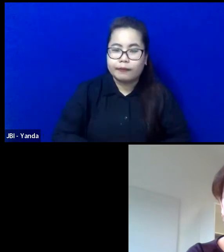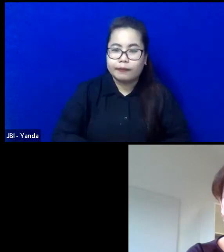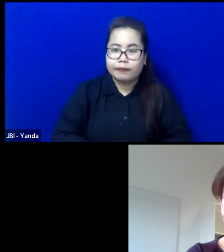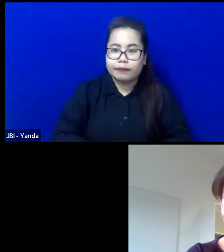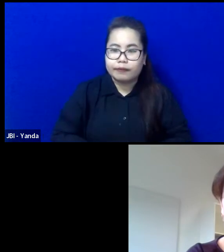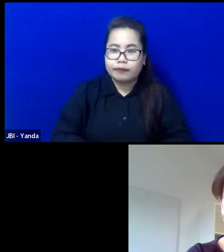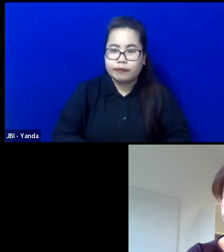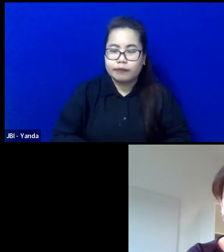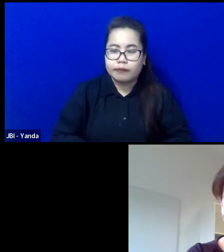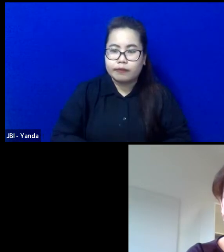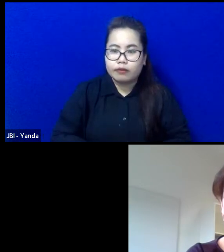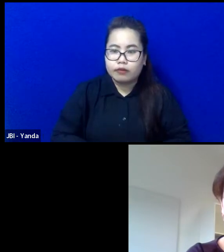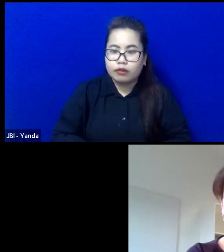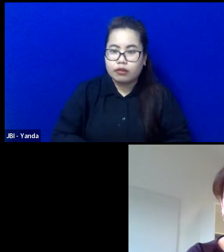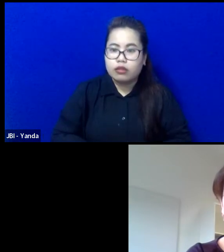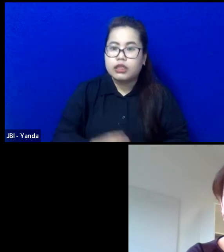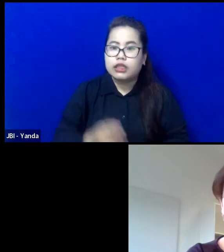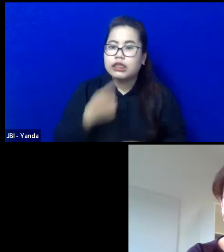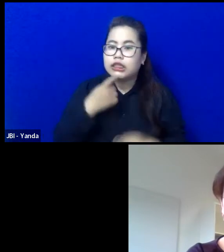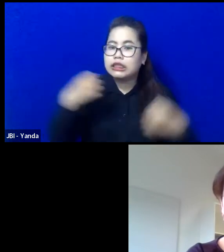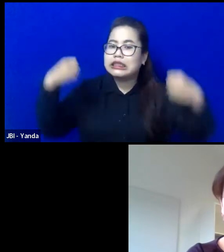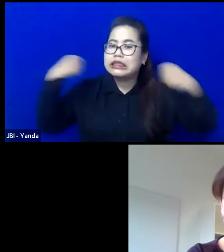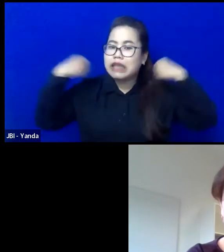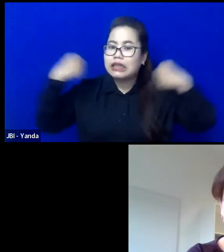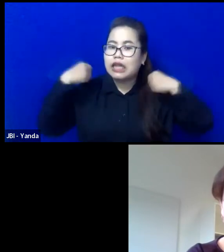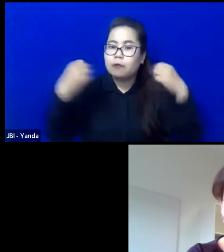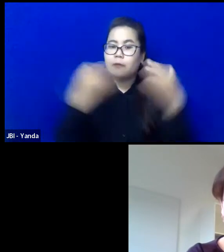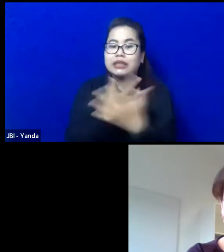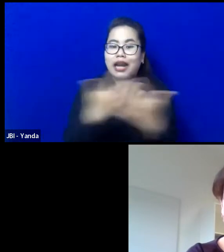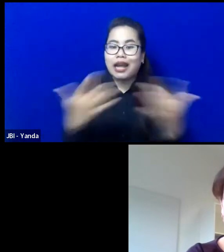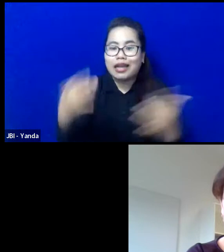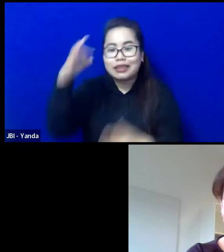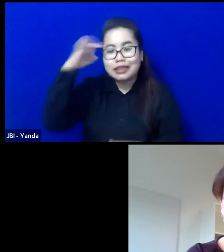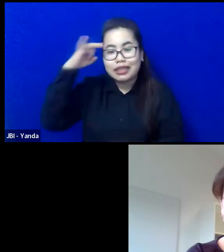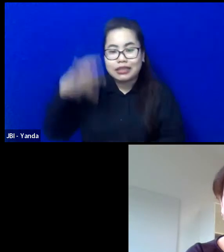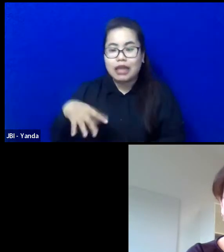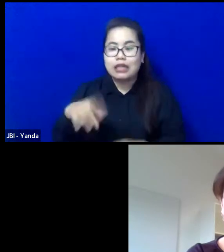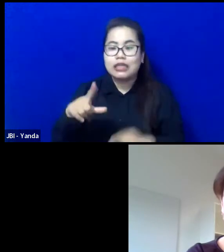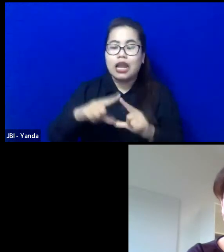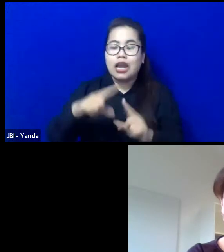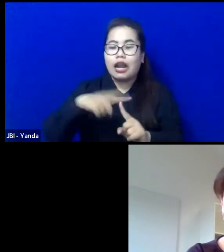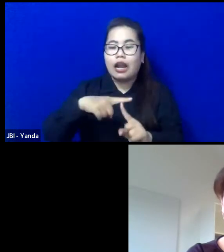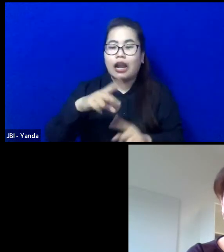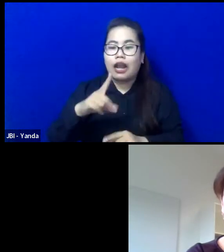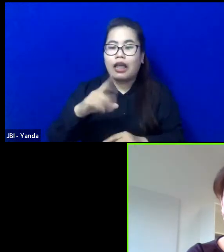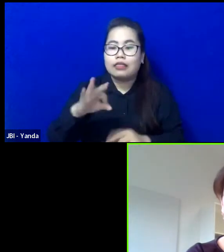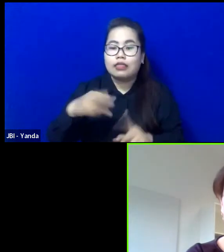the La Trobe University here in Melbourne, but no, in